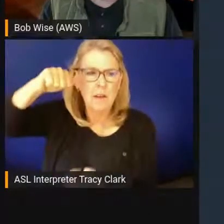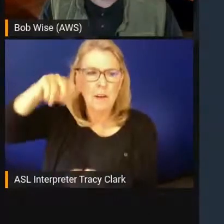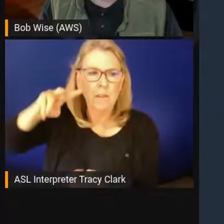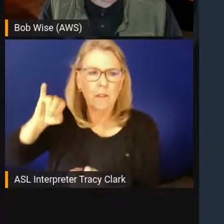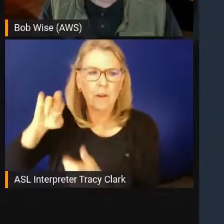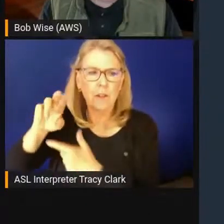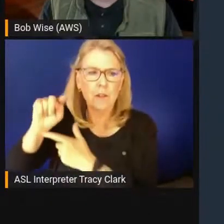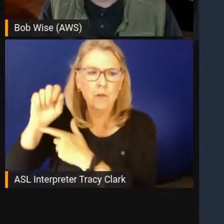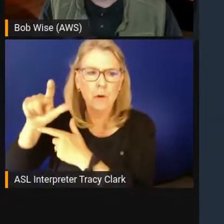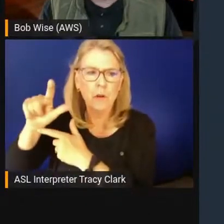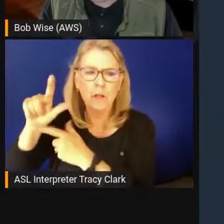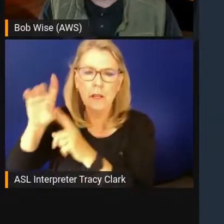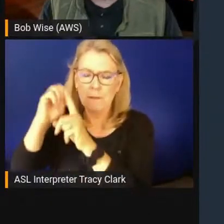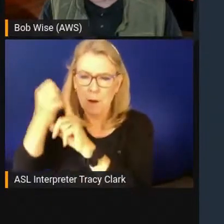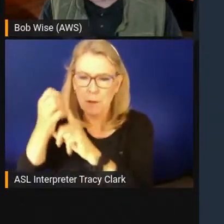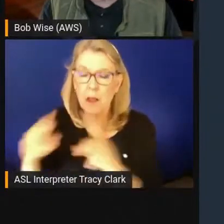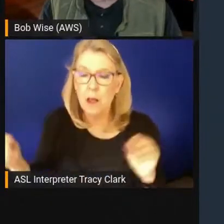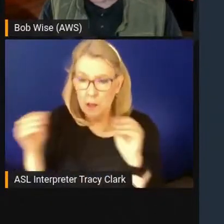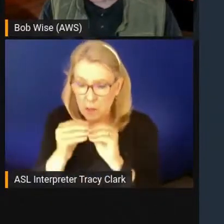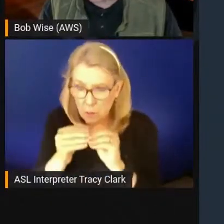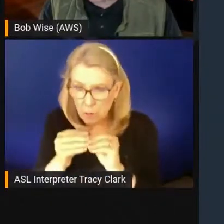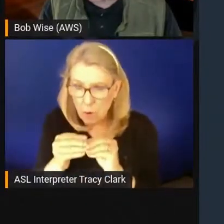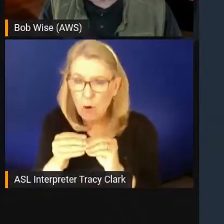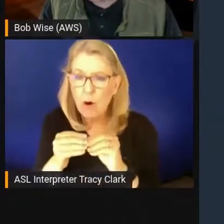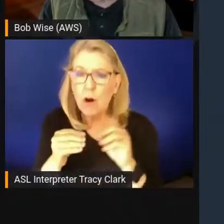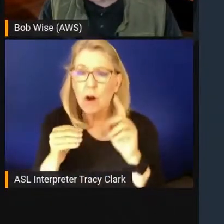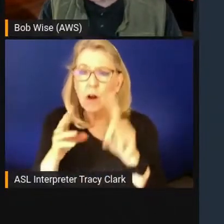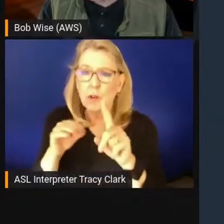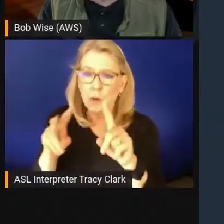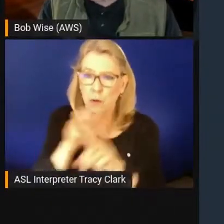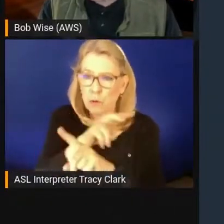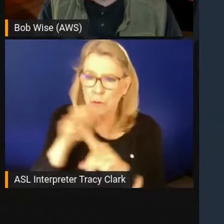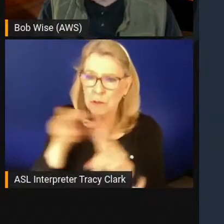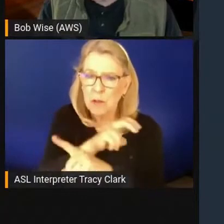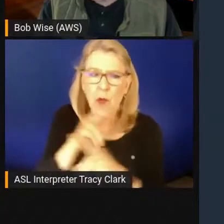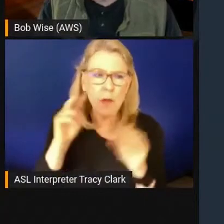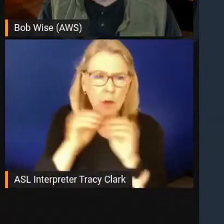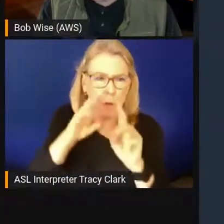the more extreme this gets. So